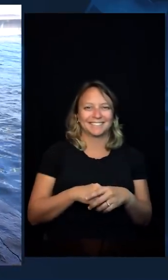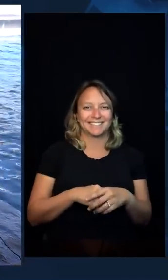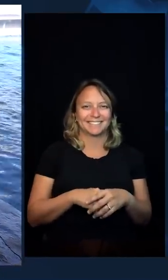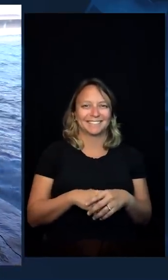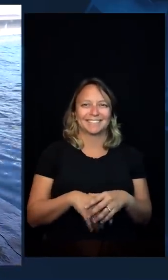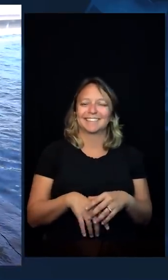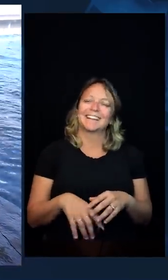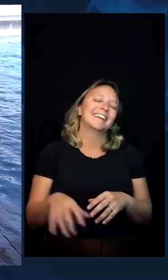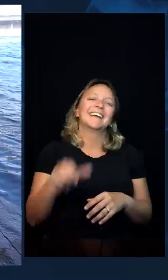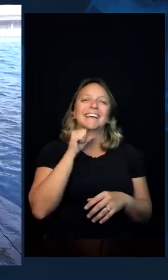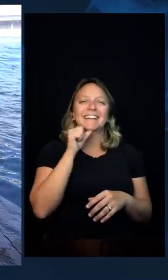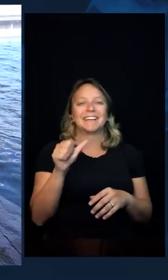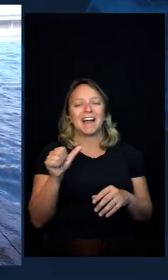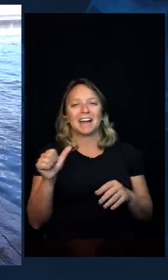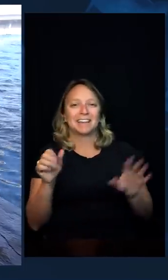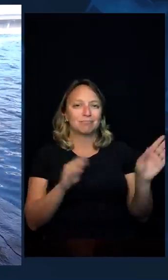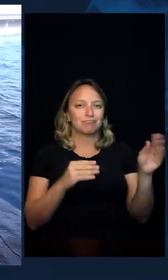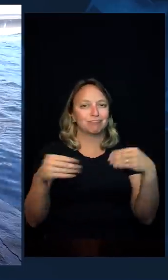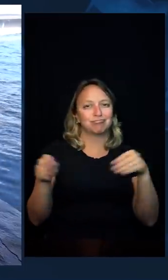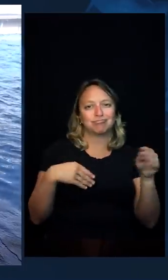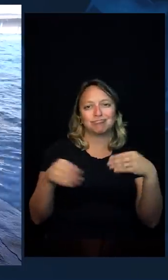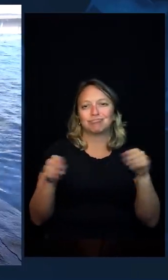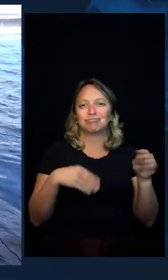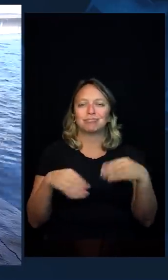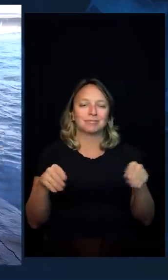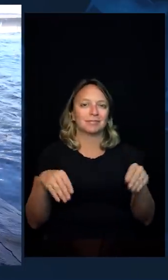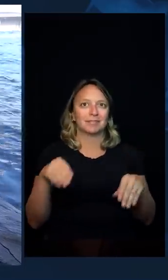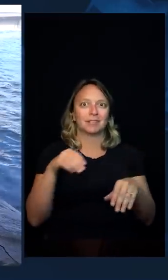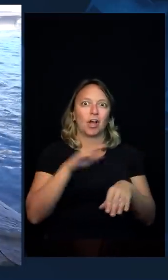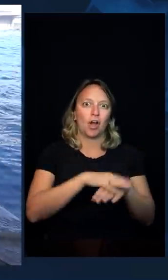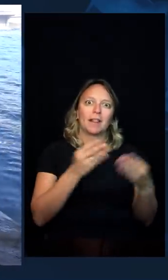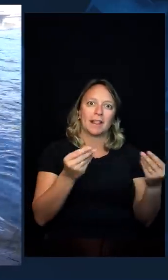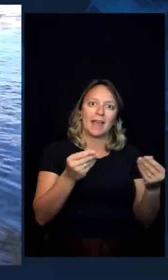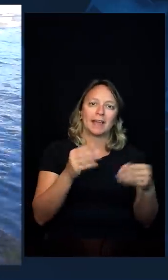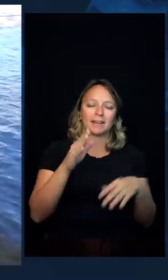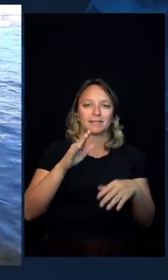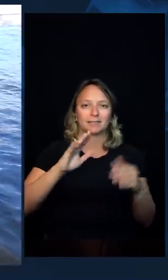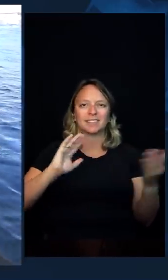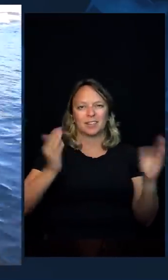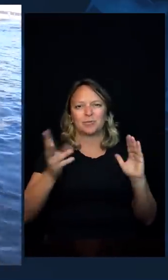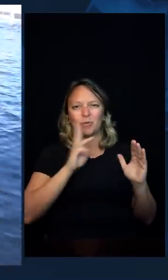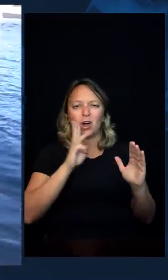They aren't as agile on land as they are in the water, but he gets around.